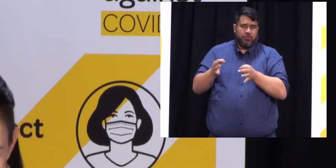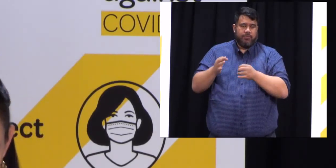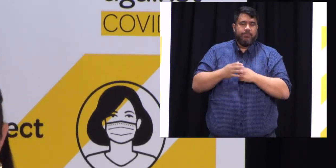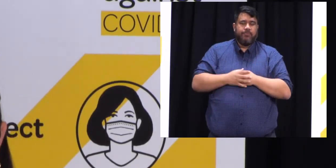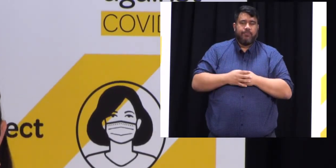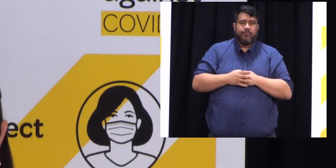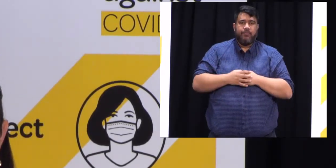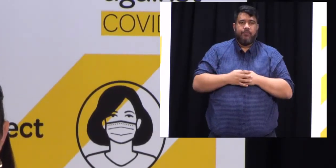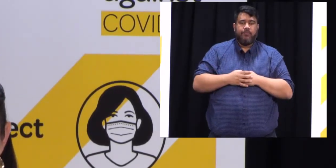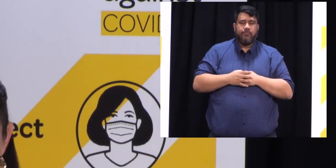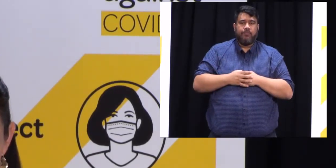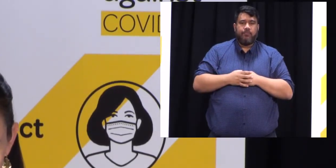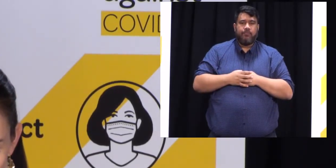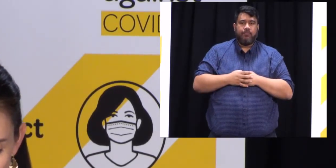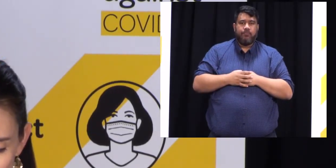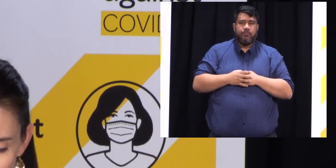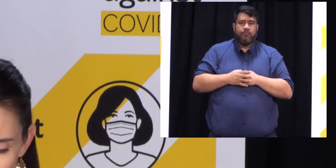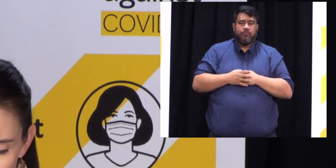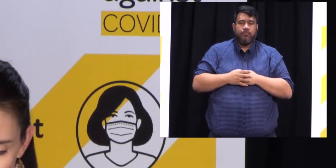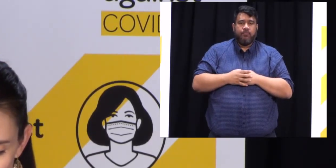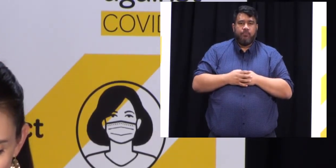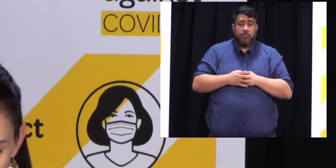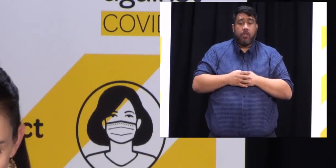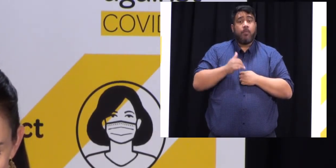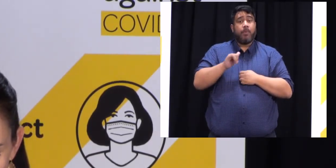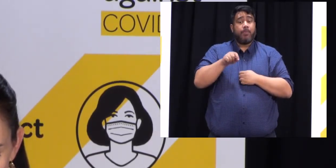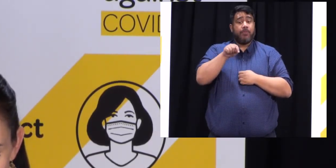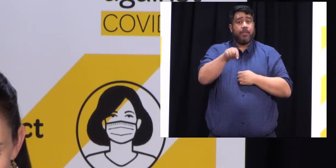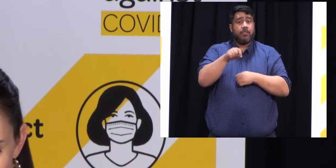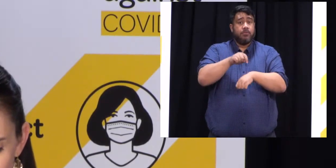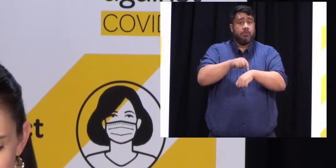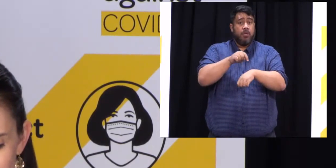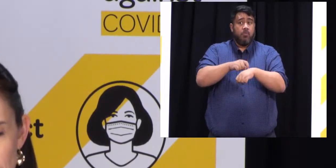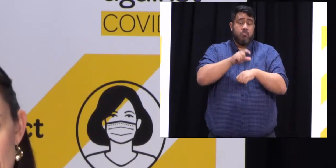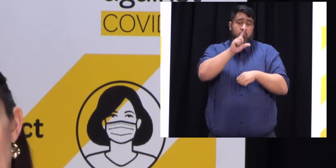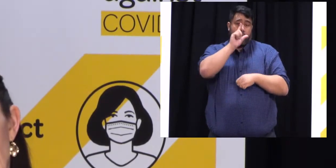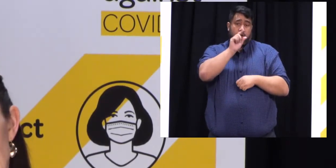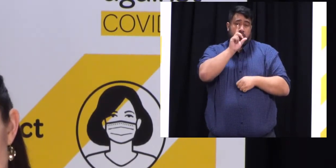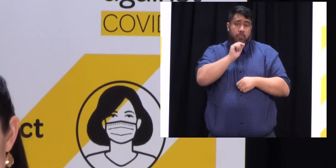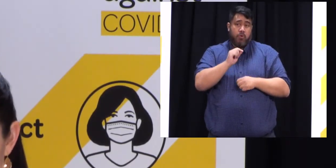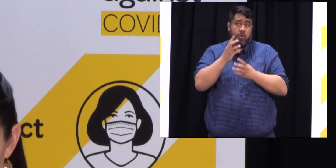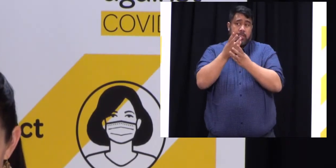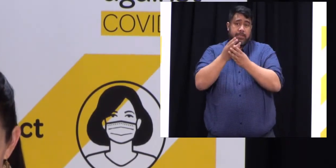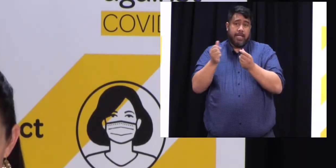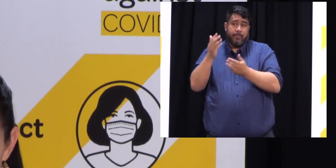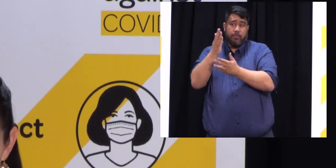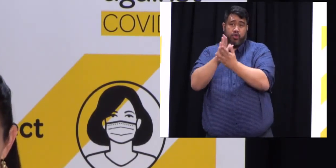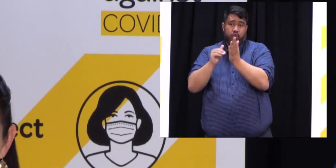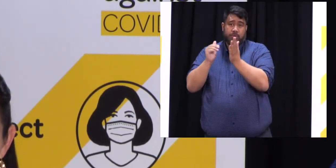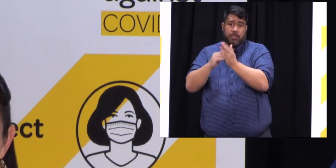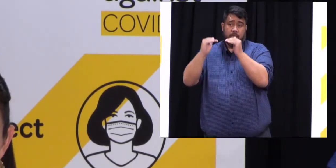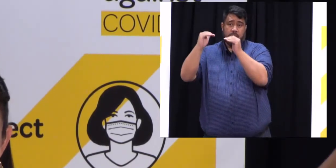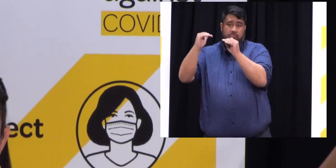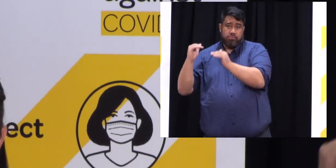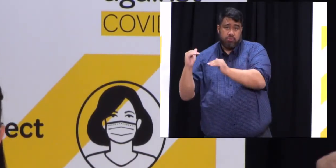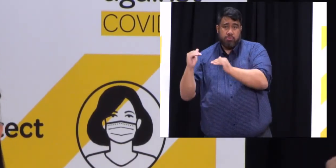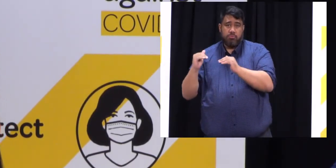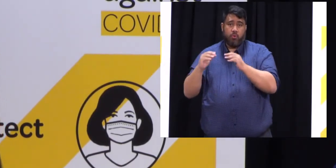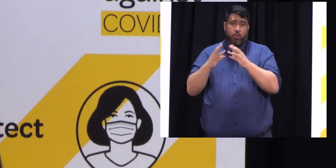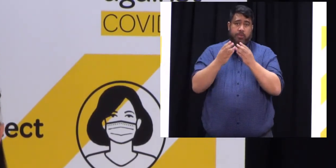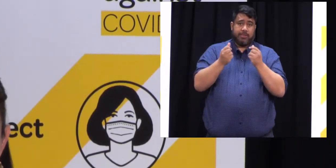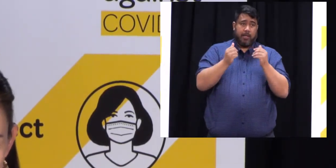to decide whether parts of New Zealand are ready to move down alert levels, we'll be looking to see if any new cases emerge outside of